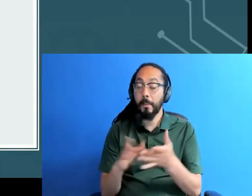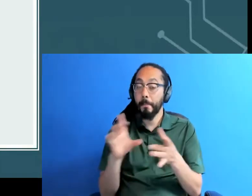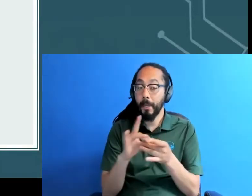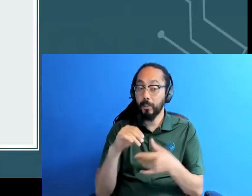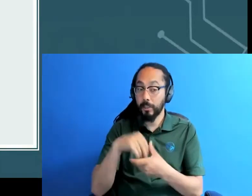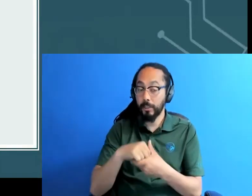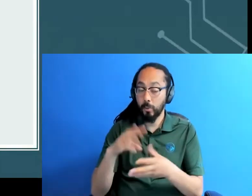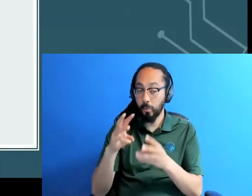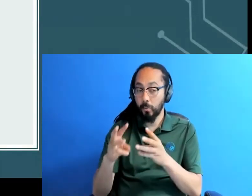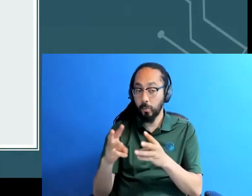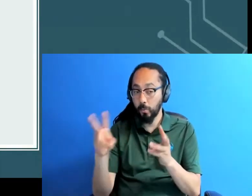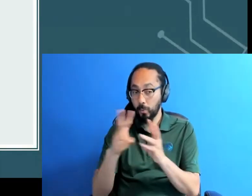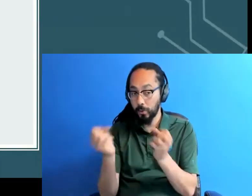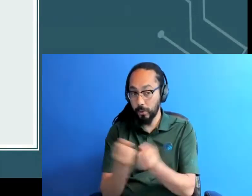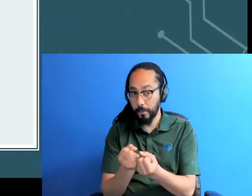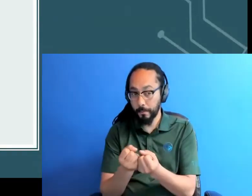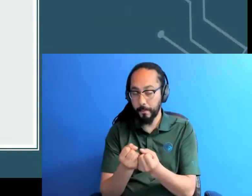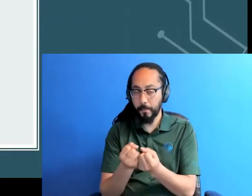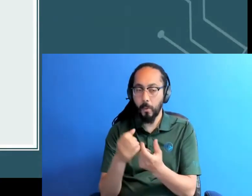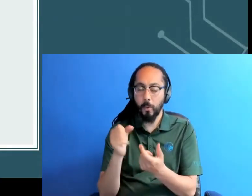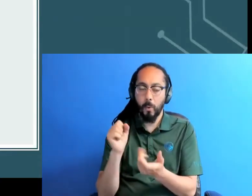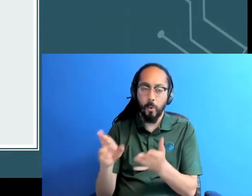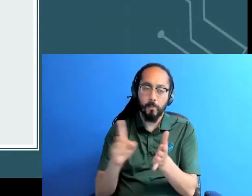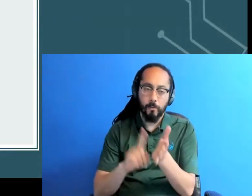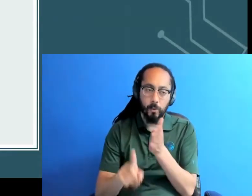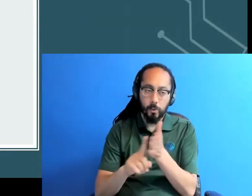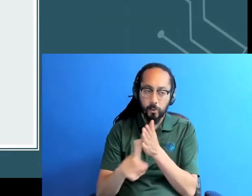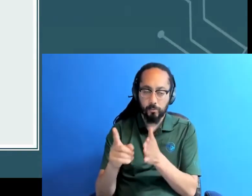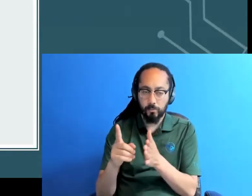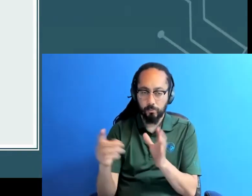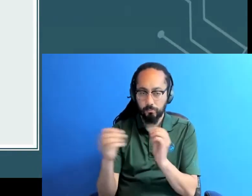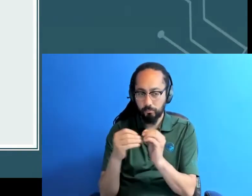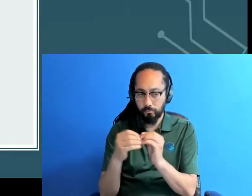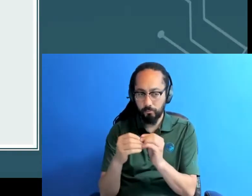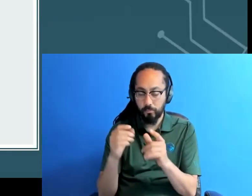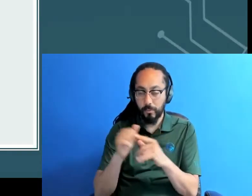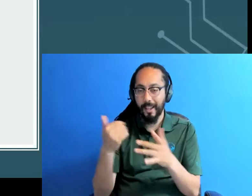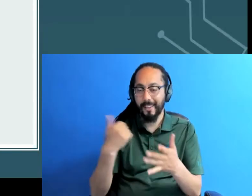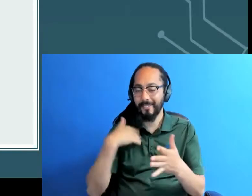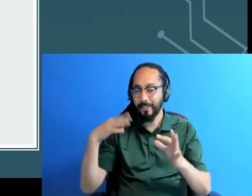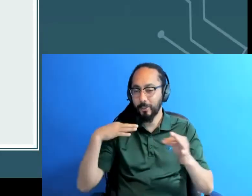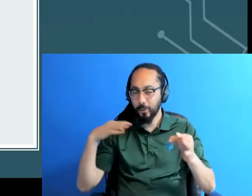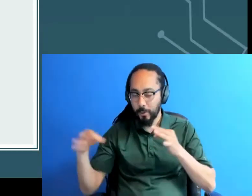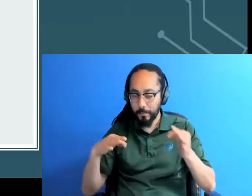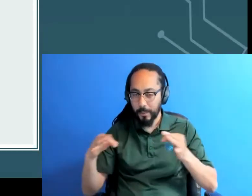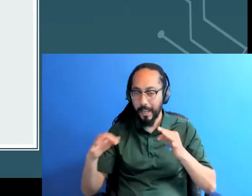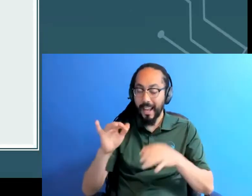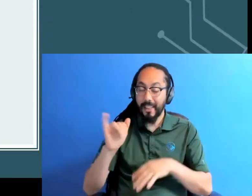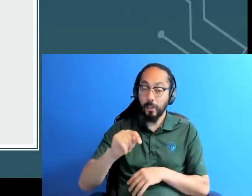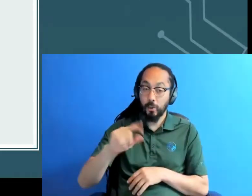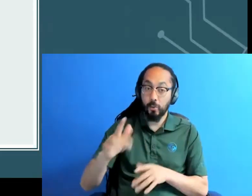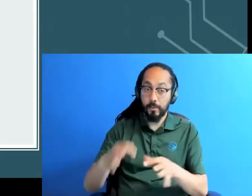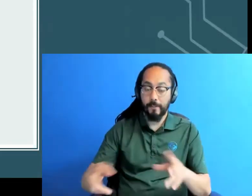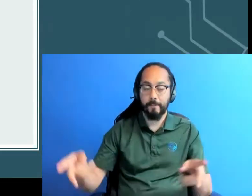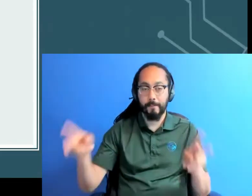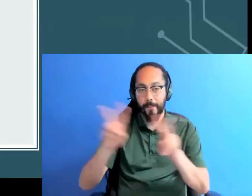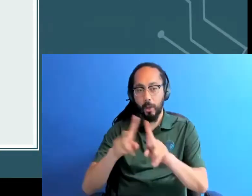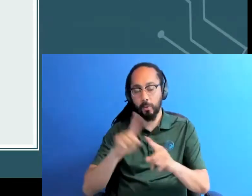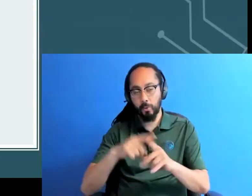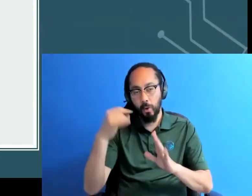or further research with the description, what the value of that tool is to arts professionals and